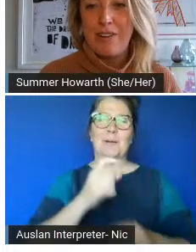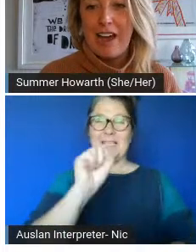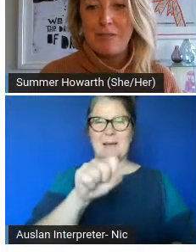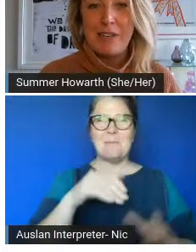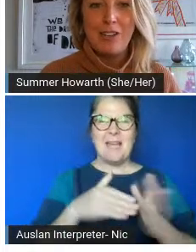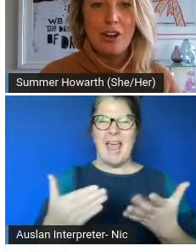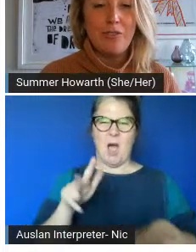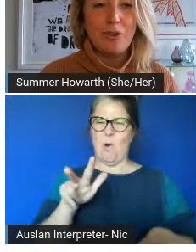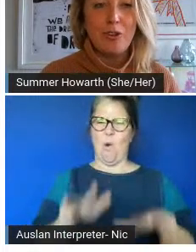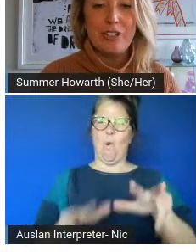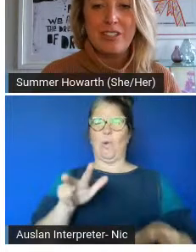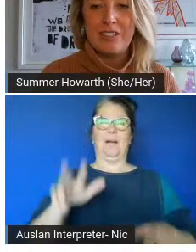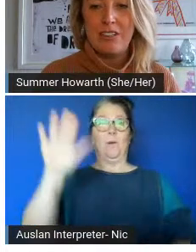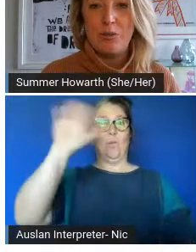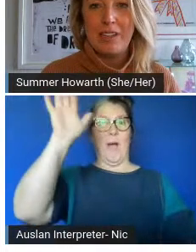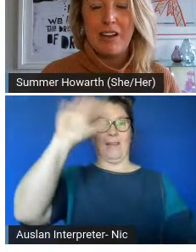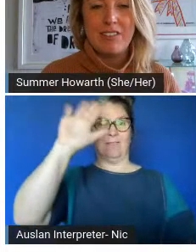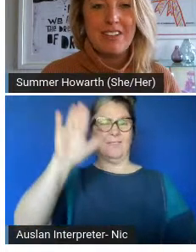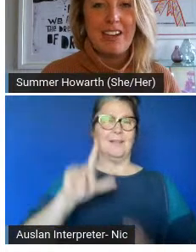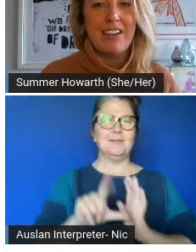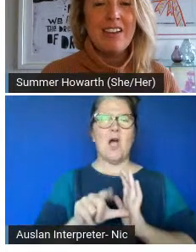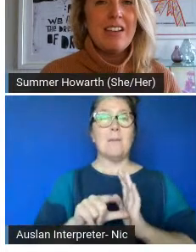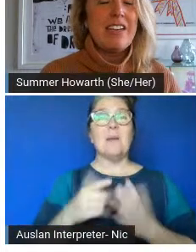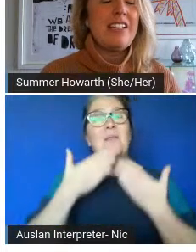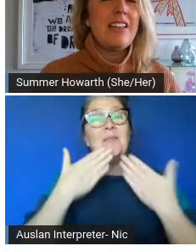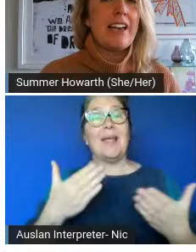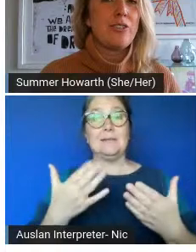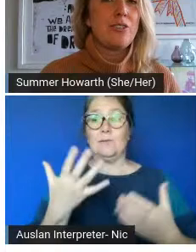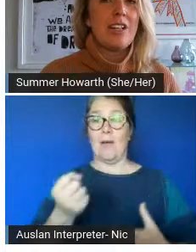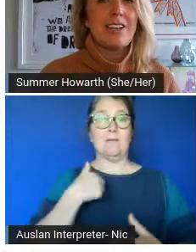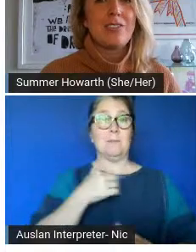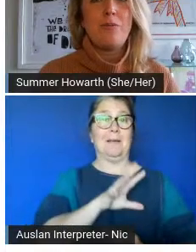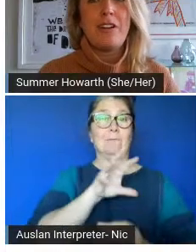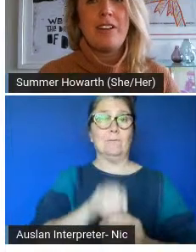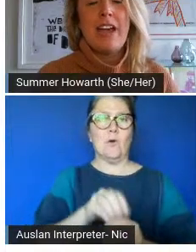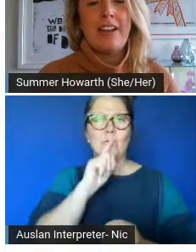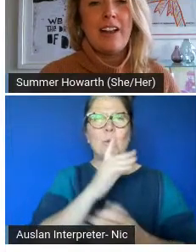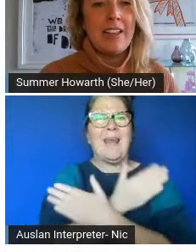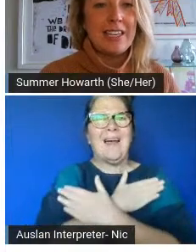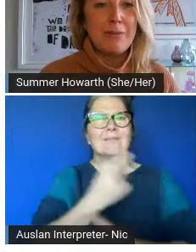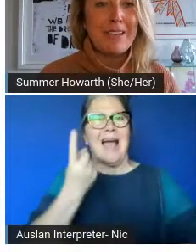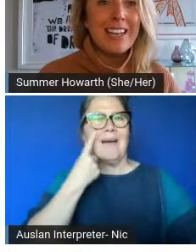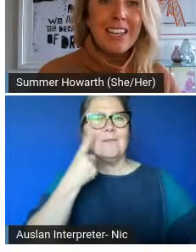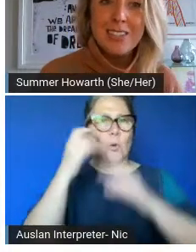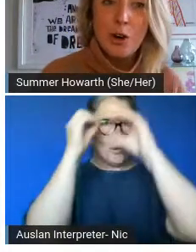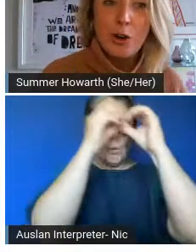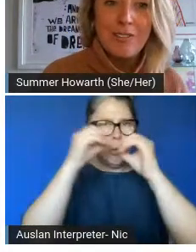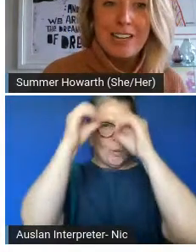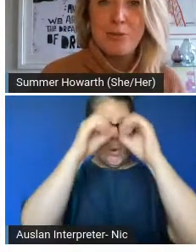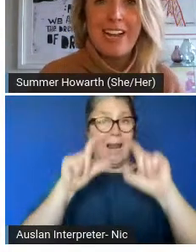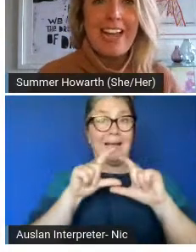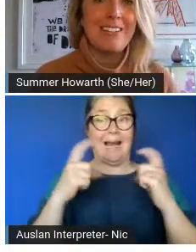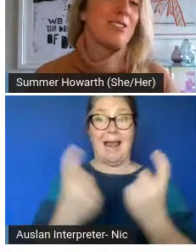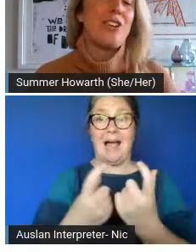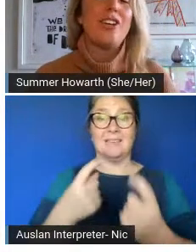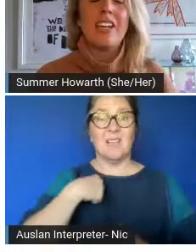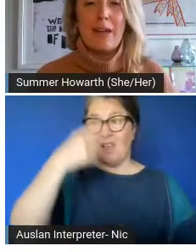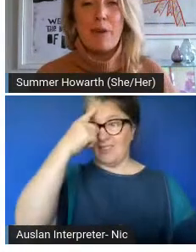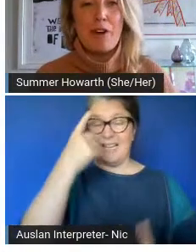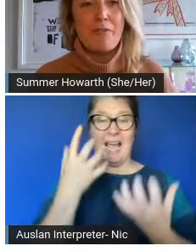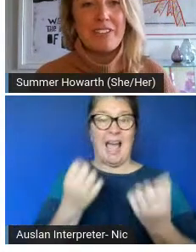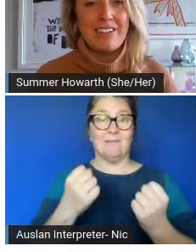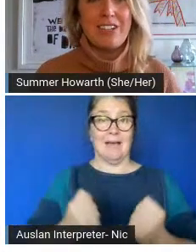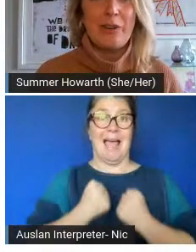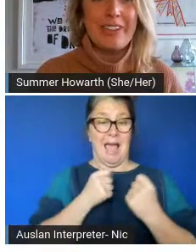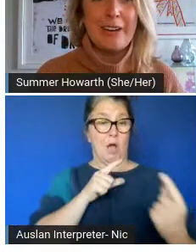Thank you for having me along. And of course, we'd love to see in that Google Classroom. And I think at the beginning, it's got all of our Twitter handles, so you can keep